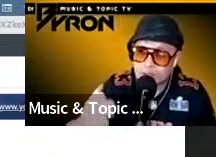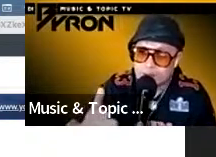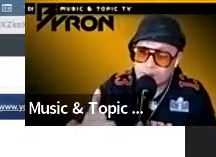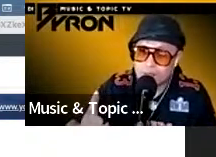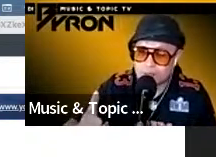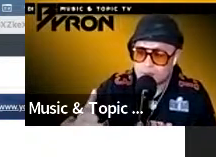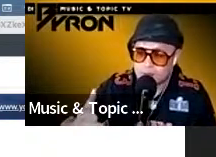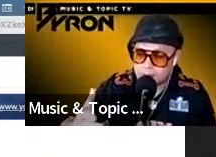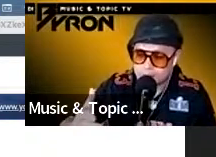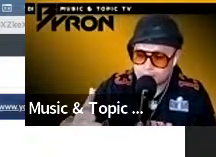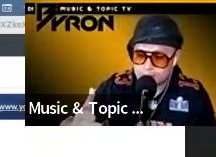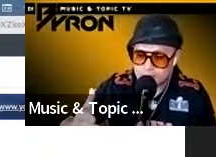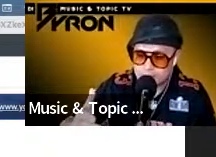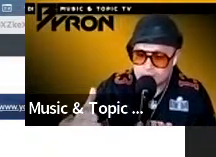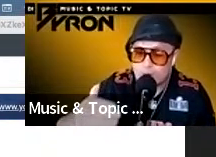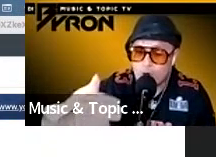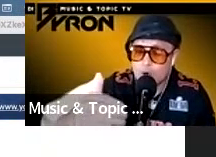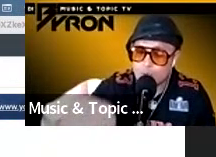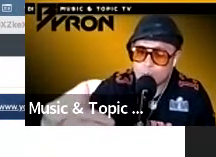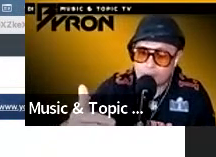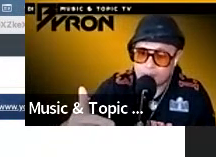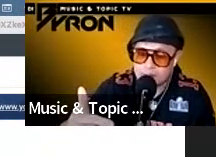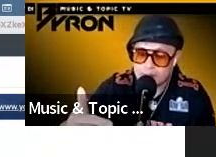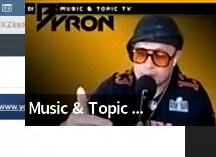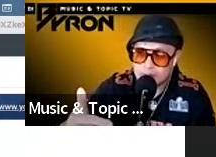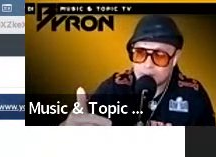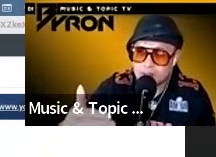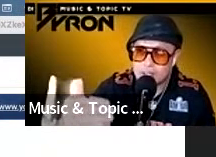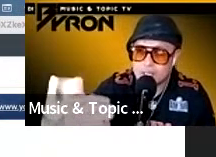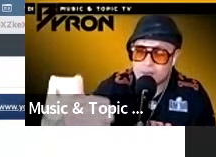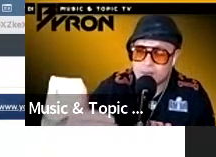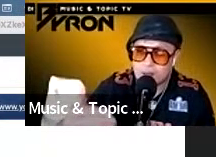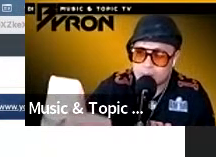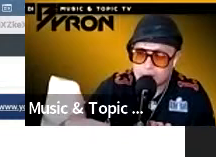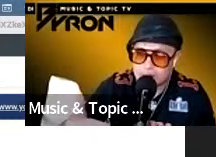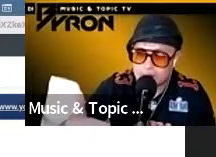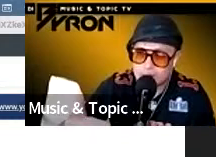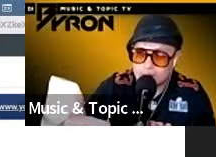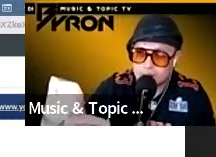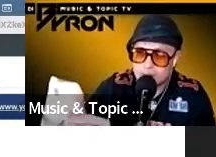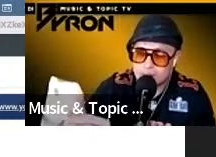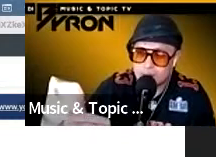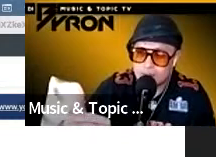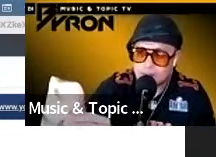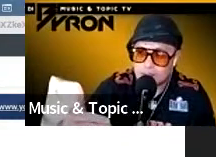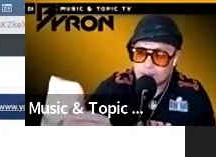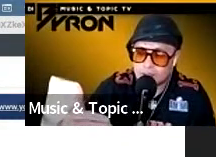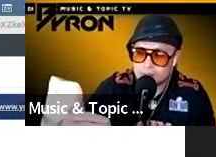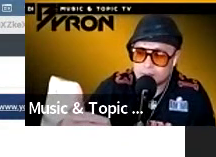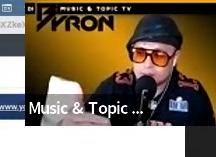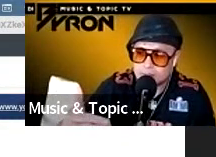just whatever na occupy ng economic